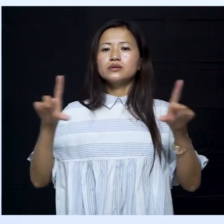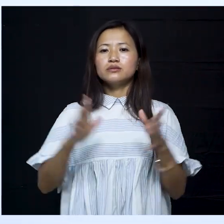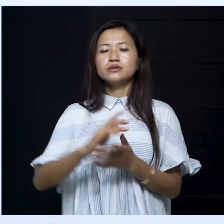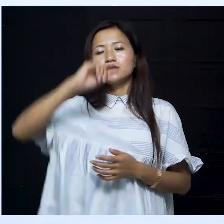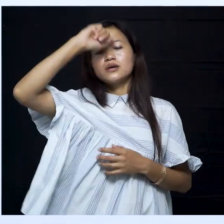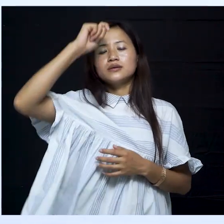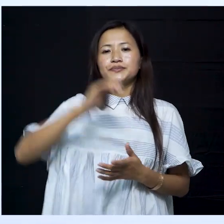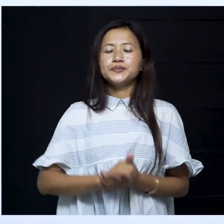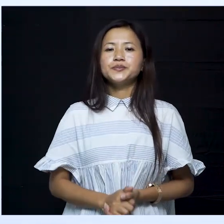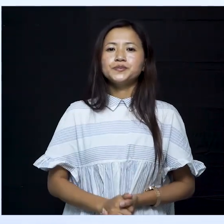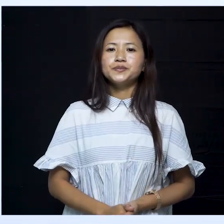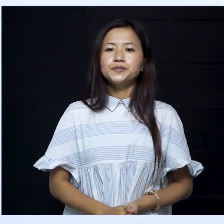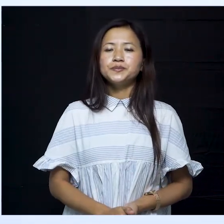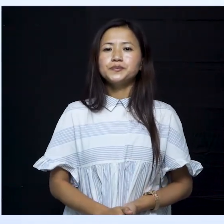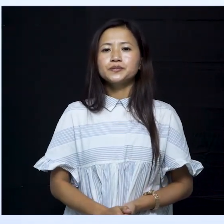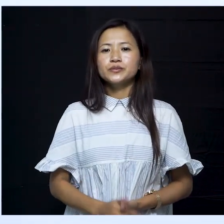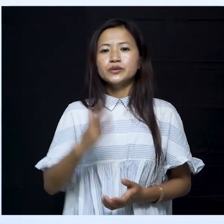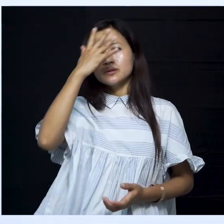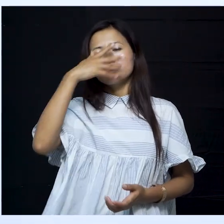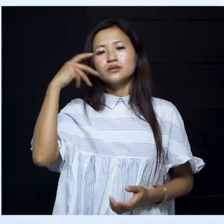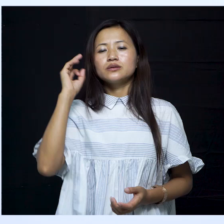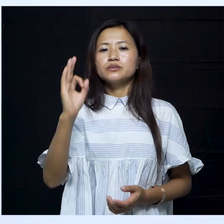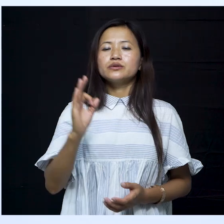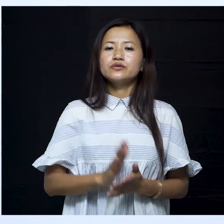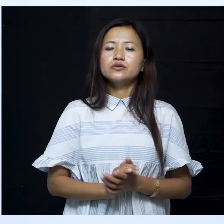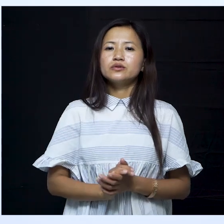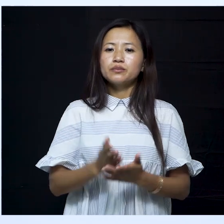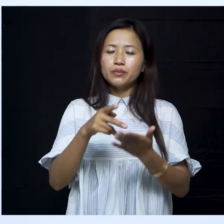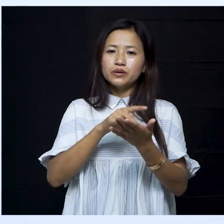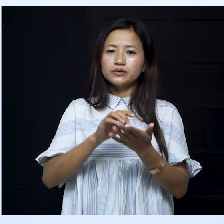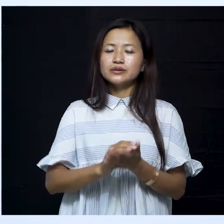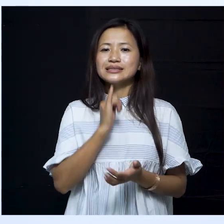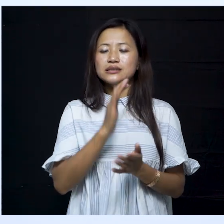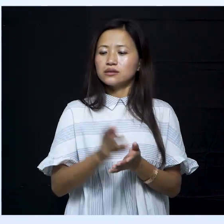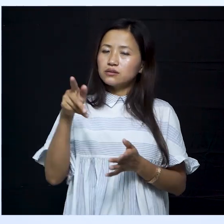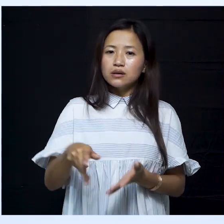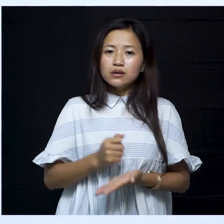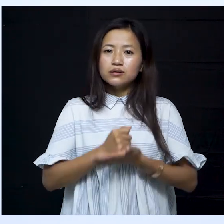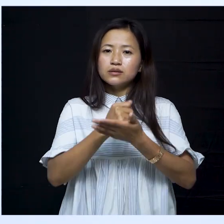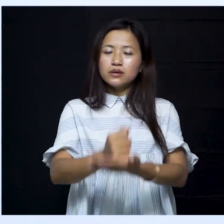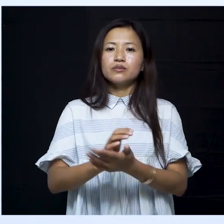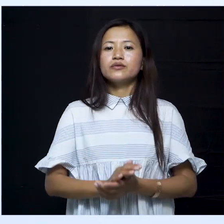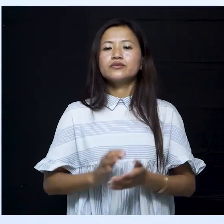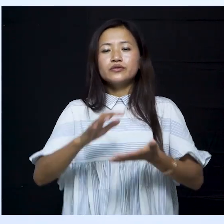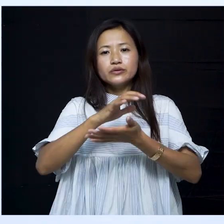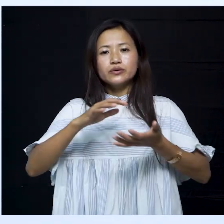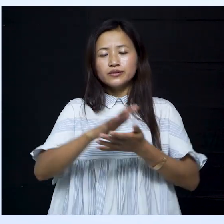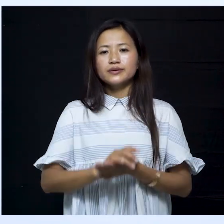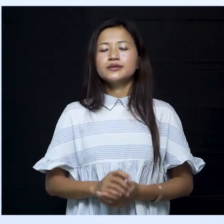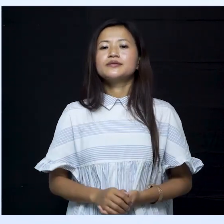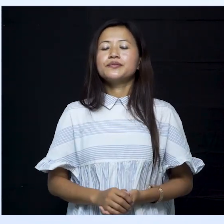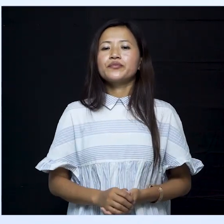English. Now, the beautiful part of this is that it can also help you create a lot of